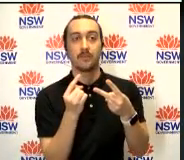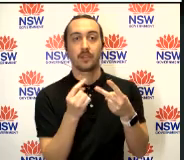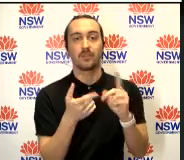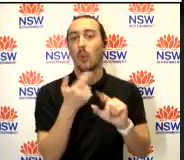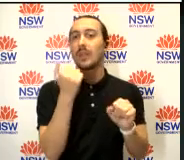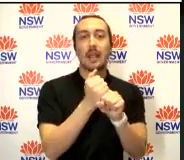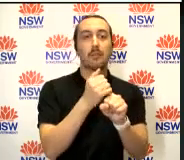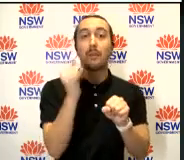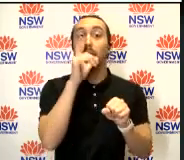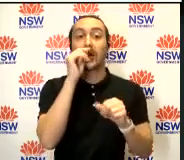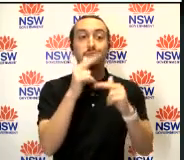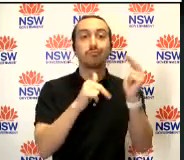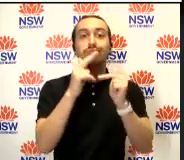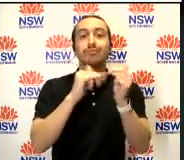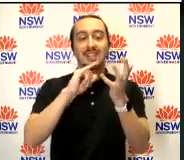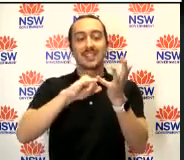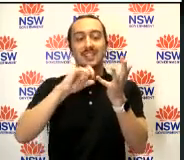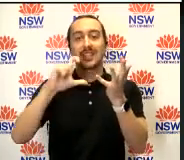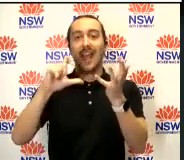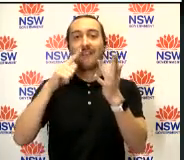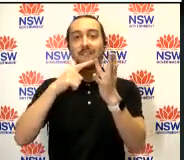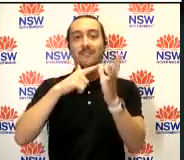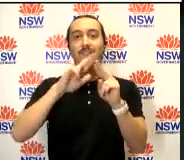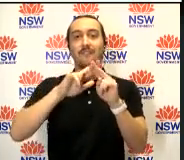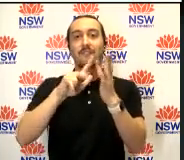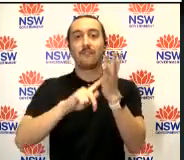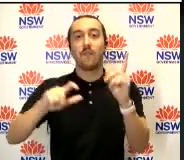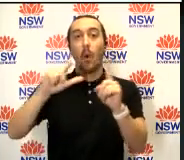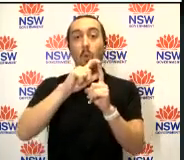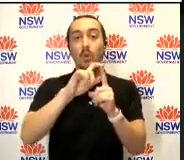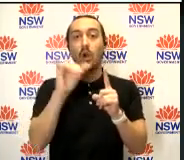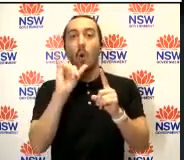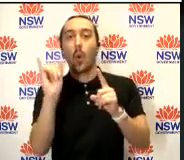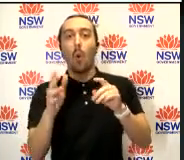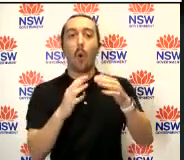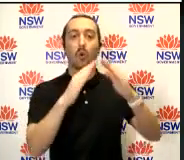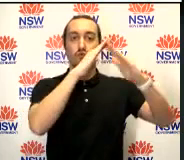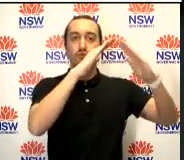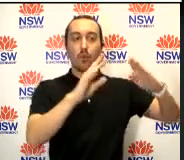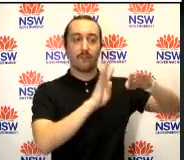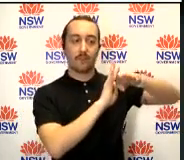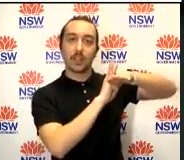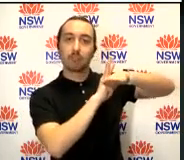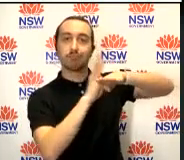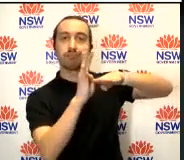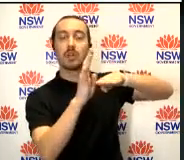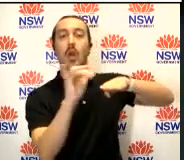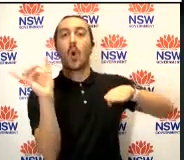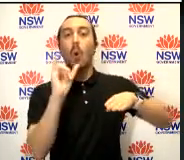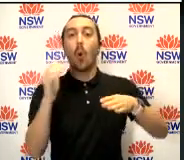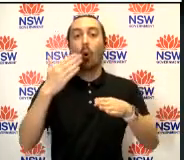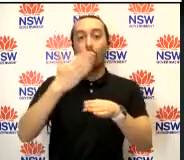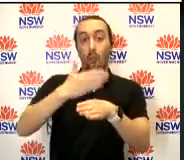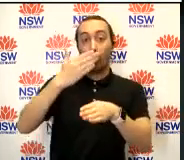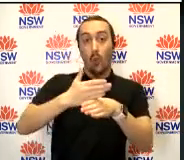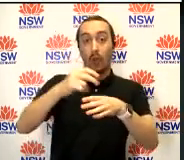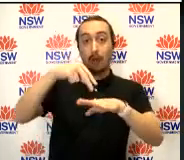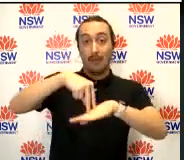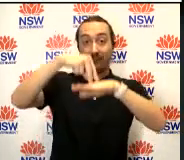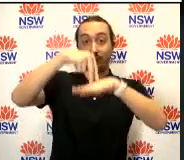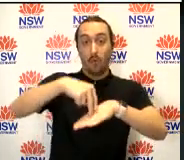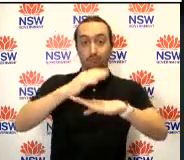example scaffolding, roof guardrails or an elevated work platform, before selecting a fall arrest system. You